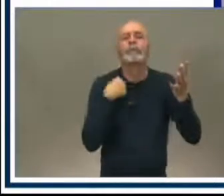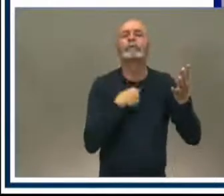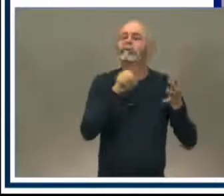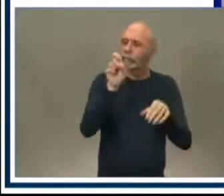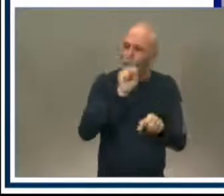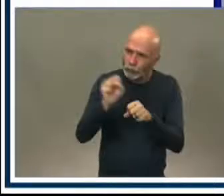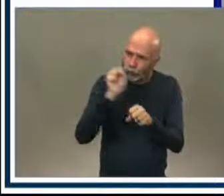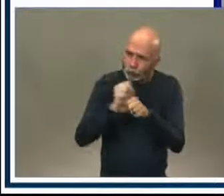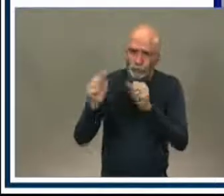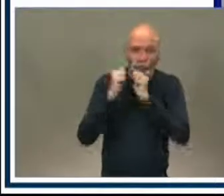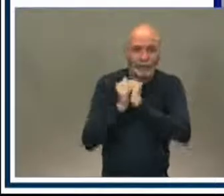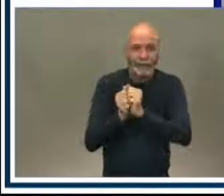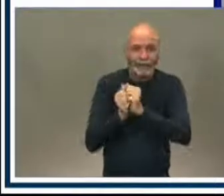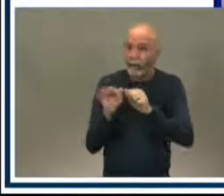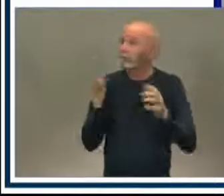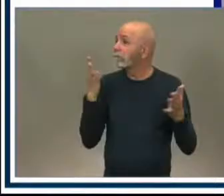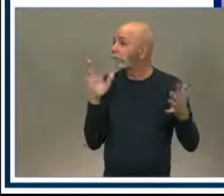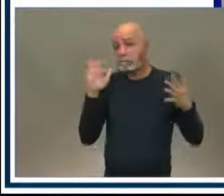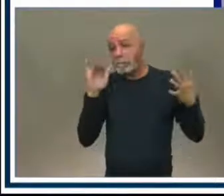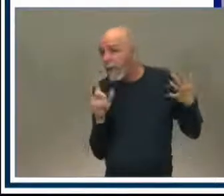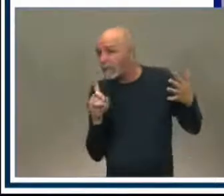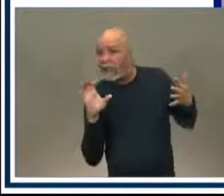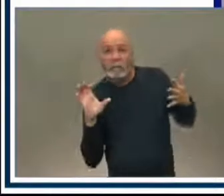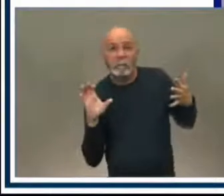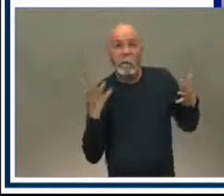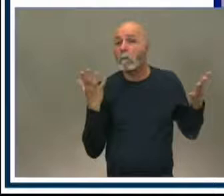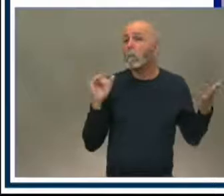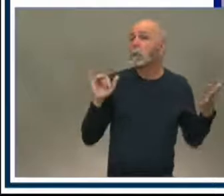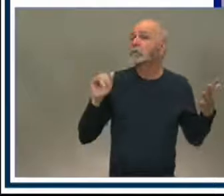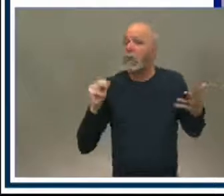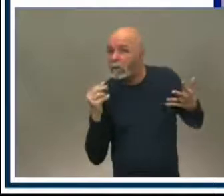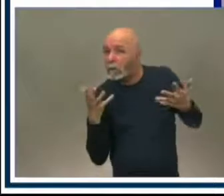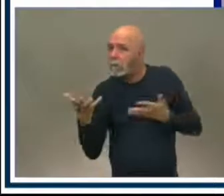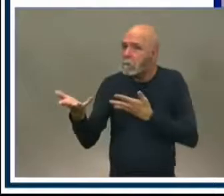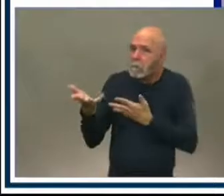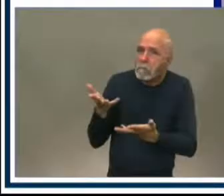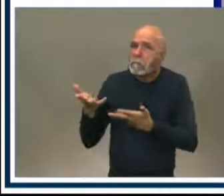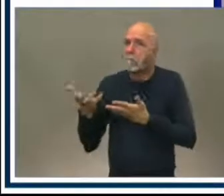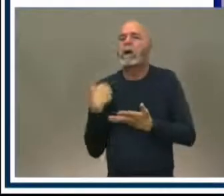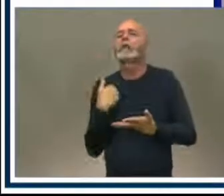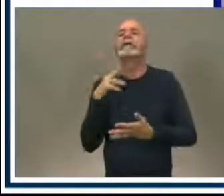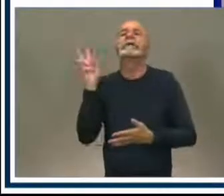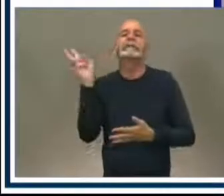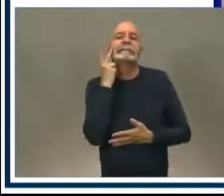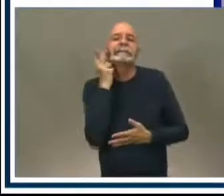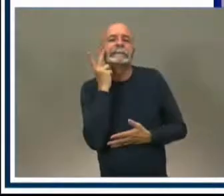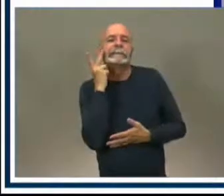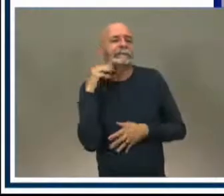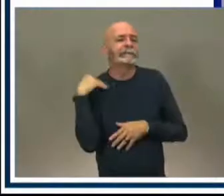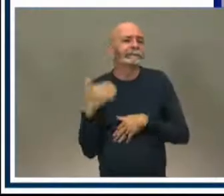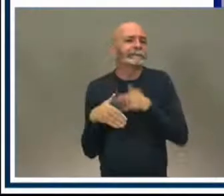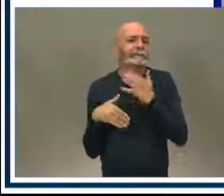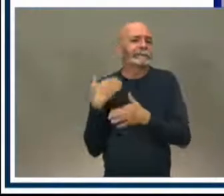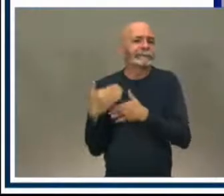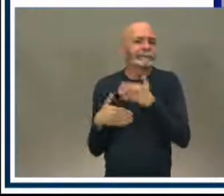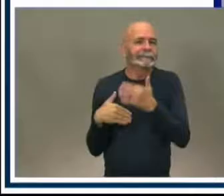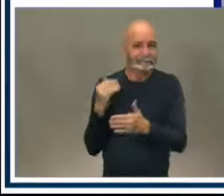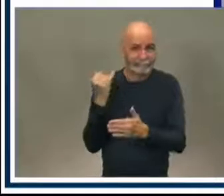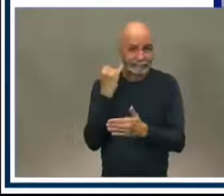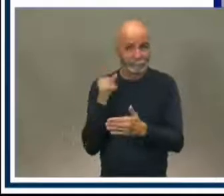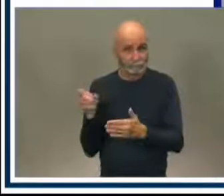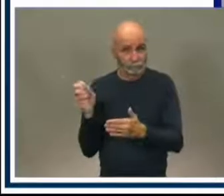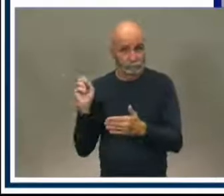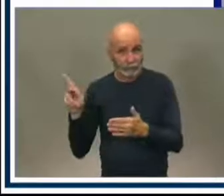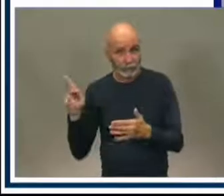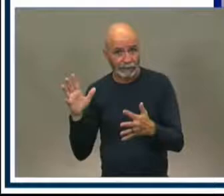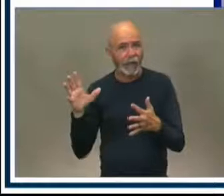December. We'll do that in January. We'll do that whenever is necessary. But we just want to see people on the path towards full